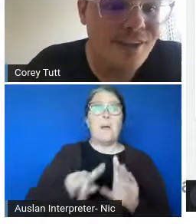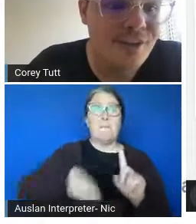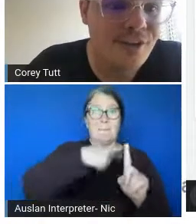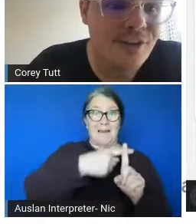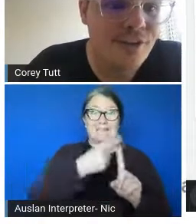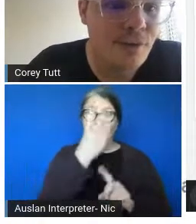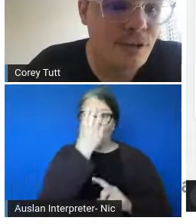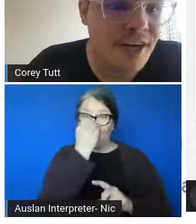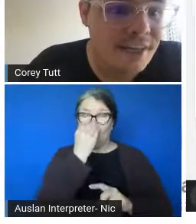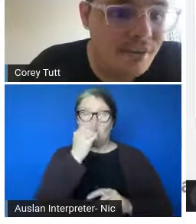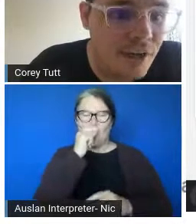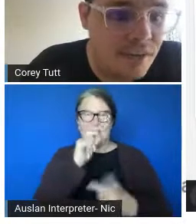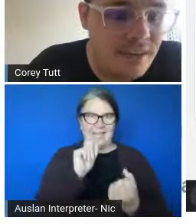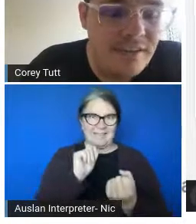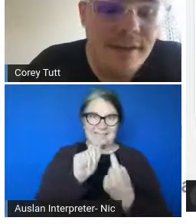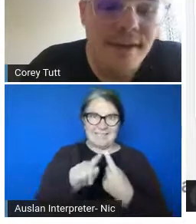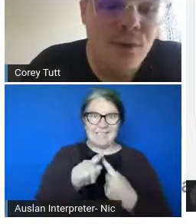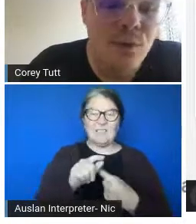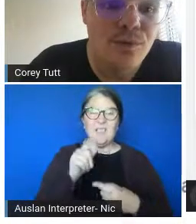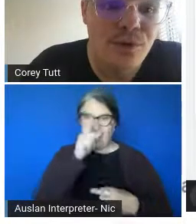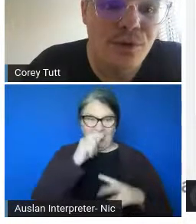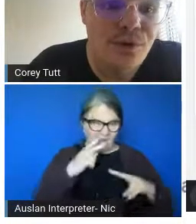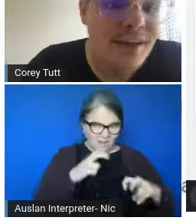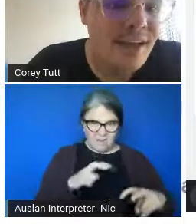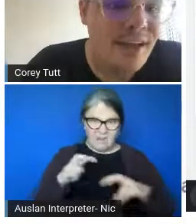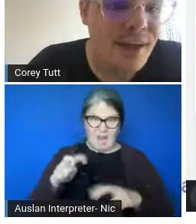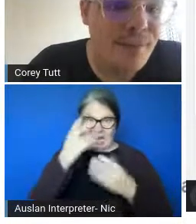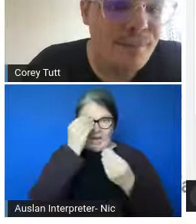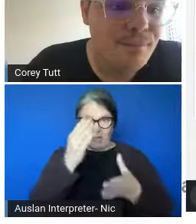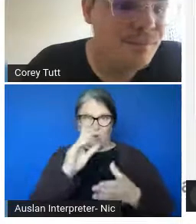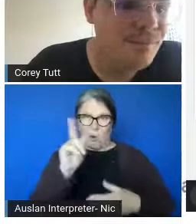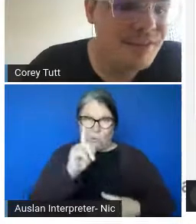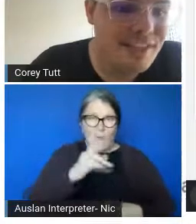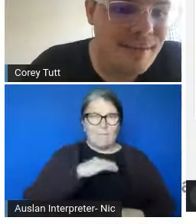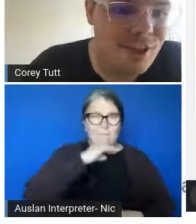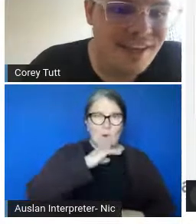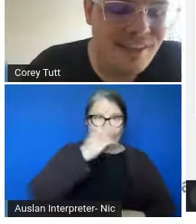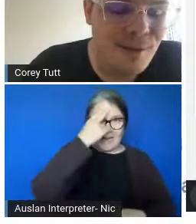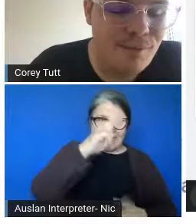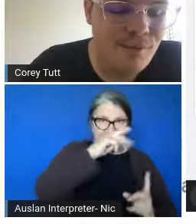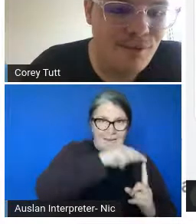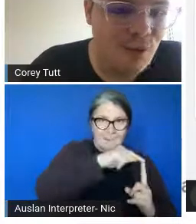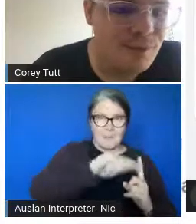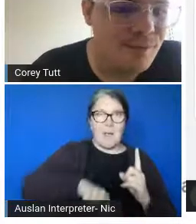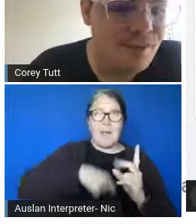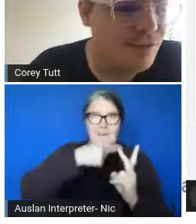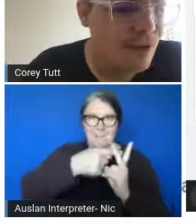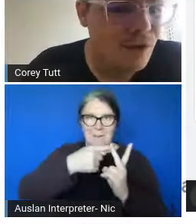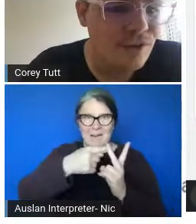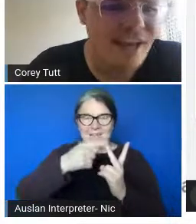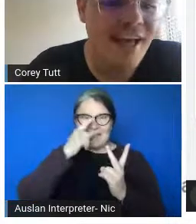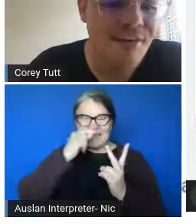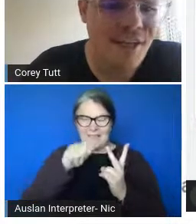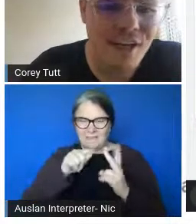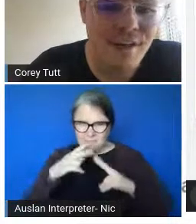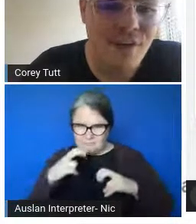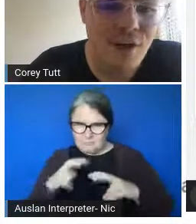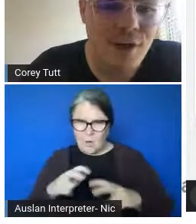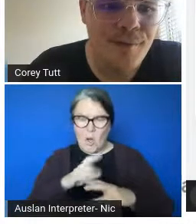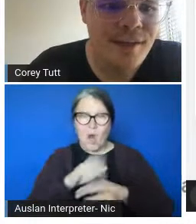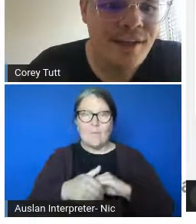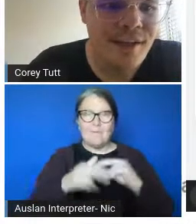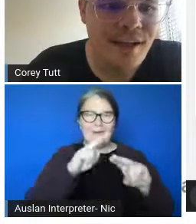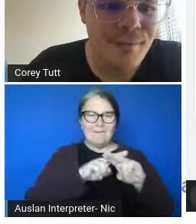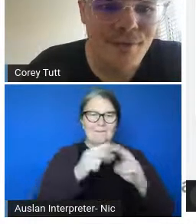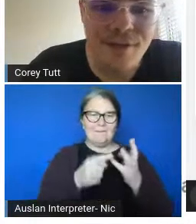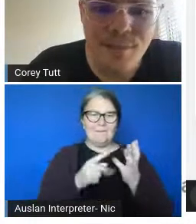help researchers help track the fungus and also keep track of the numbers of frogs, because frogs are having a hard